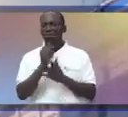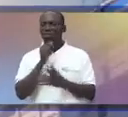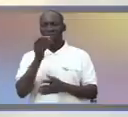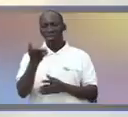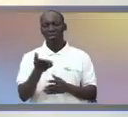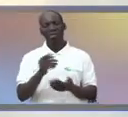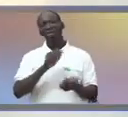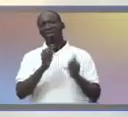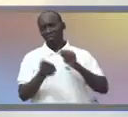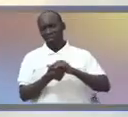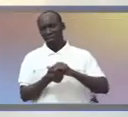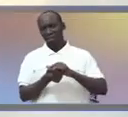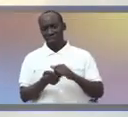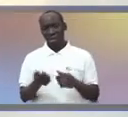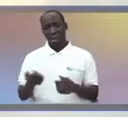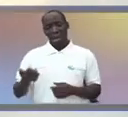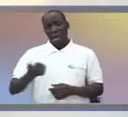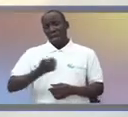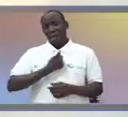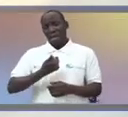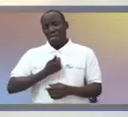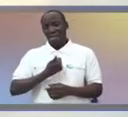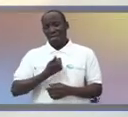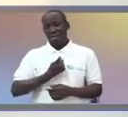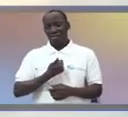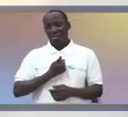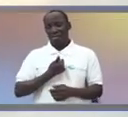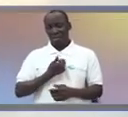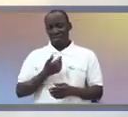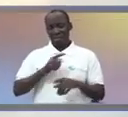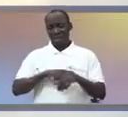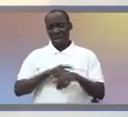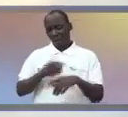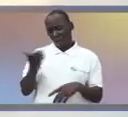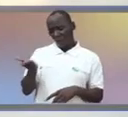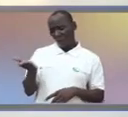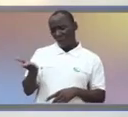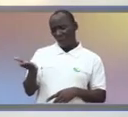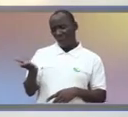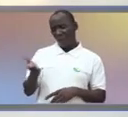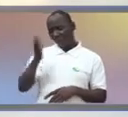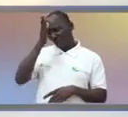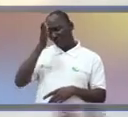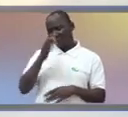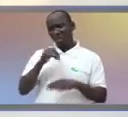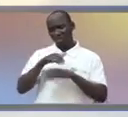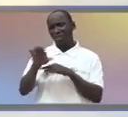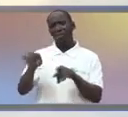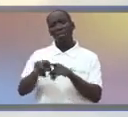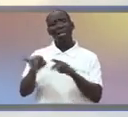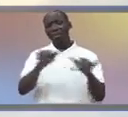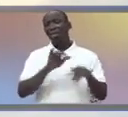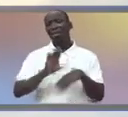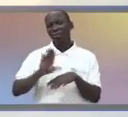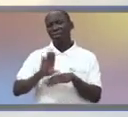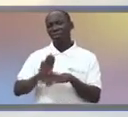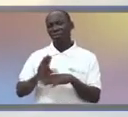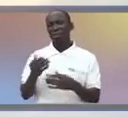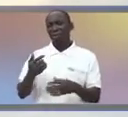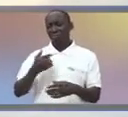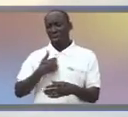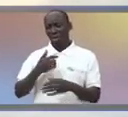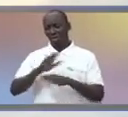kasei mi su mi sa no ma wofo no mo sa ansori akasi ni bi mu omo bo mi ni mi nu anu mpanimfo ye hu sa